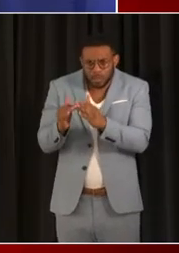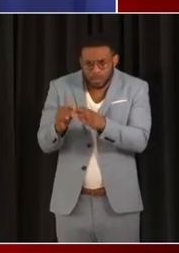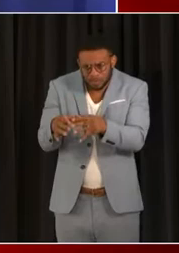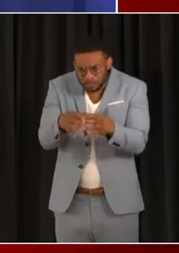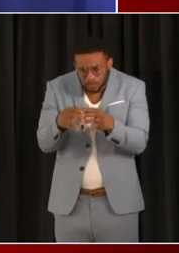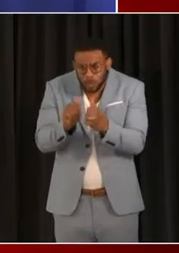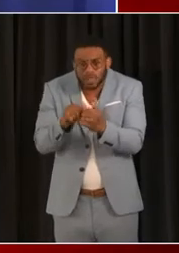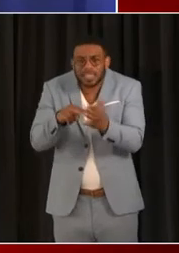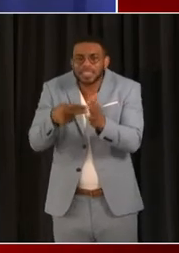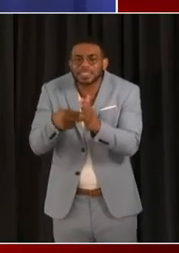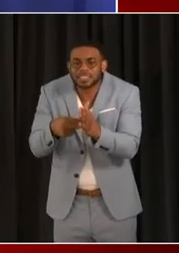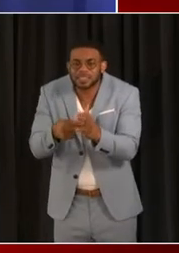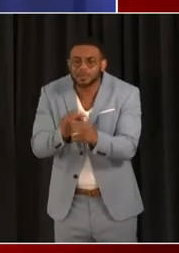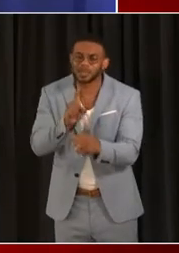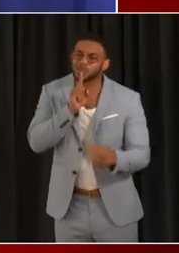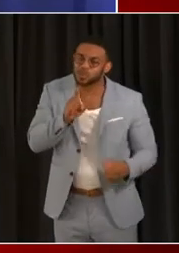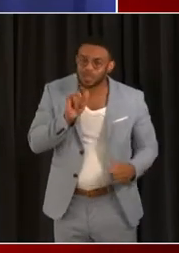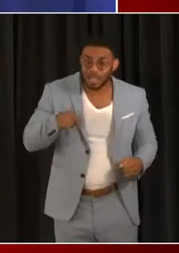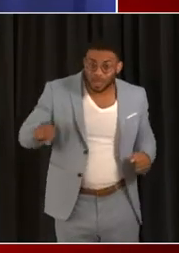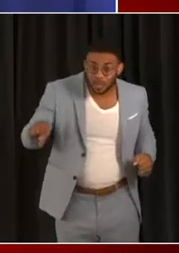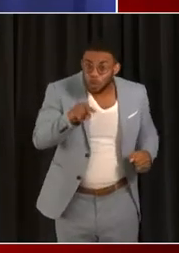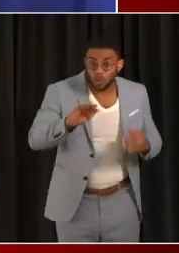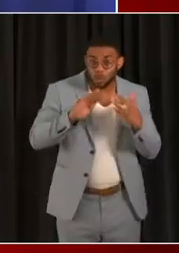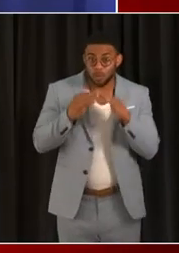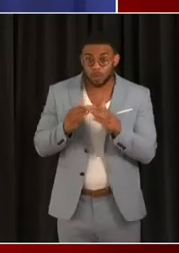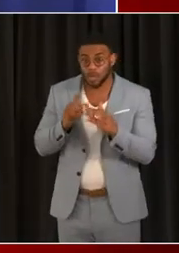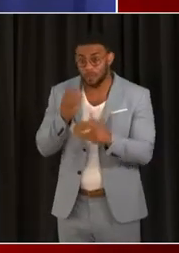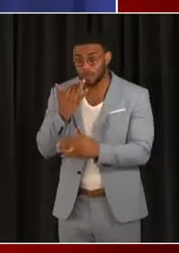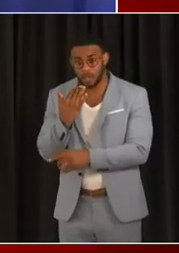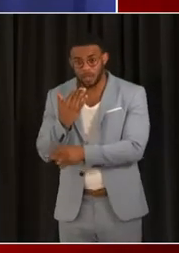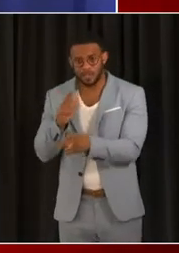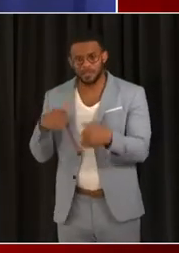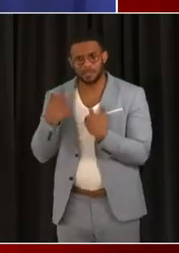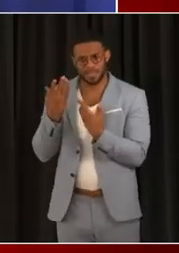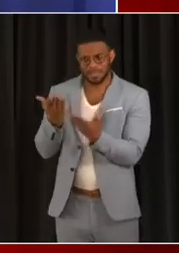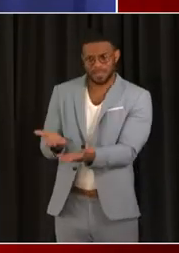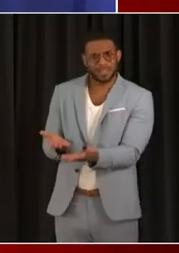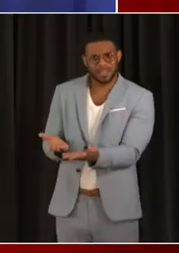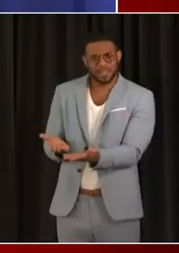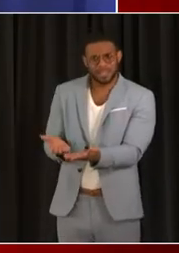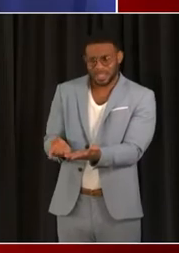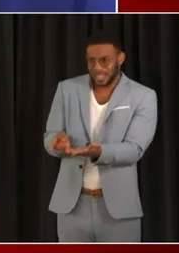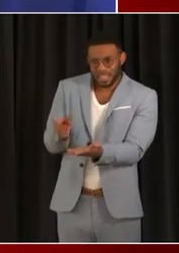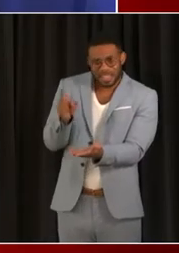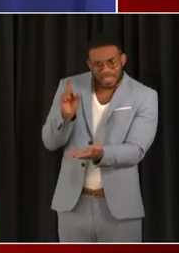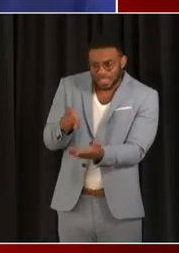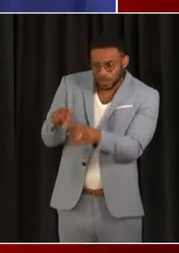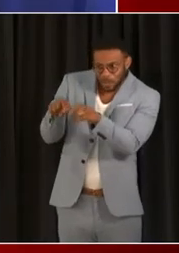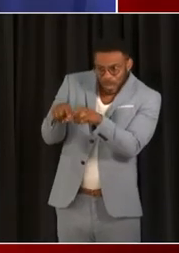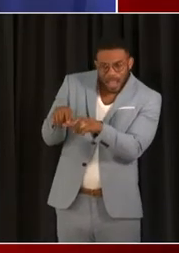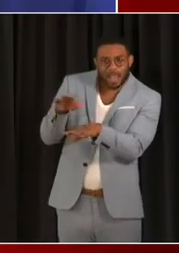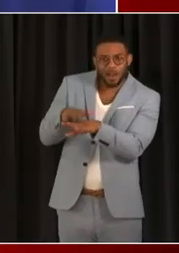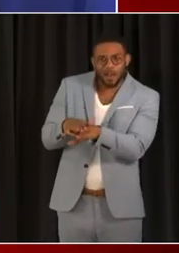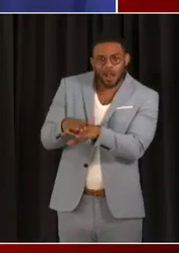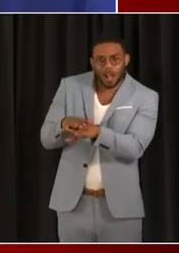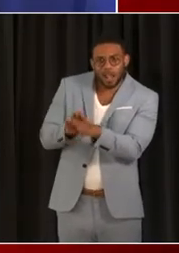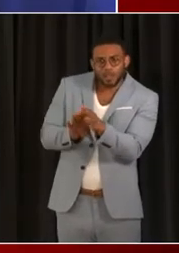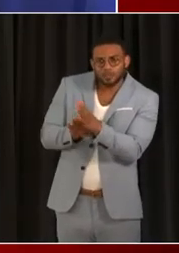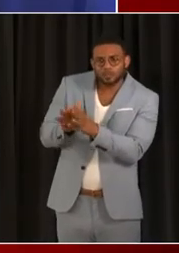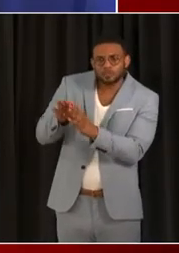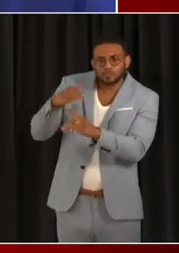communities with intentionality to make certain that those communities of color that have been there, that need to rely on